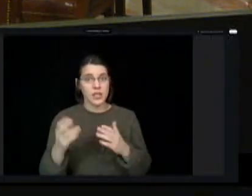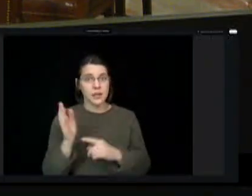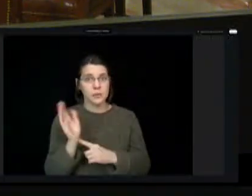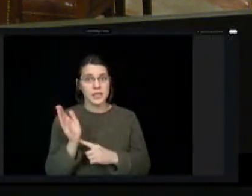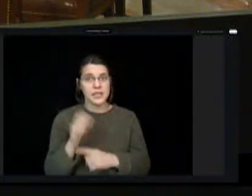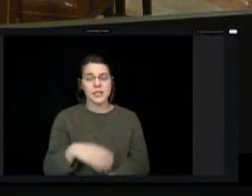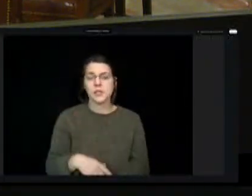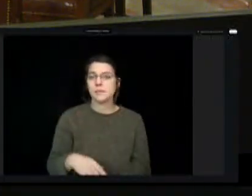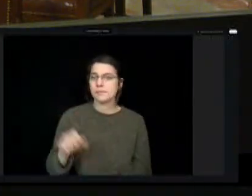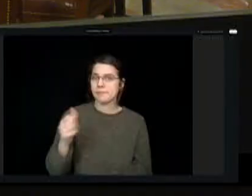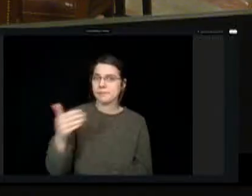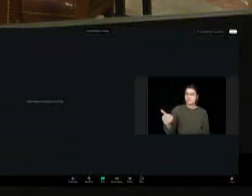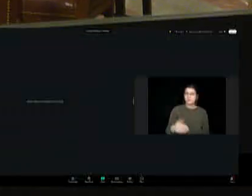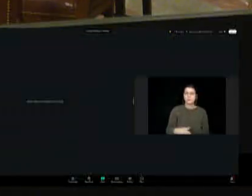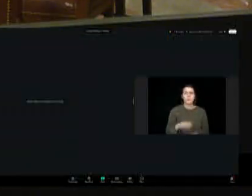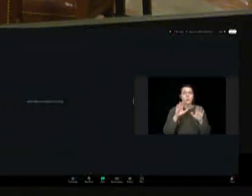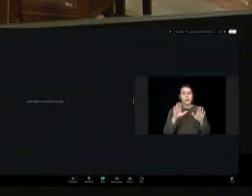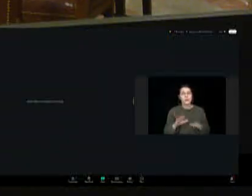Wonderful.